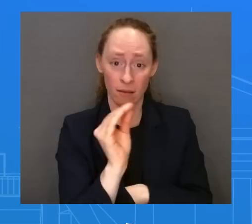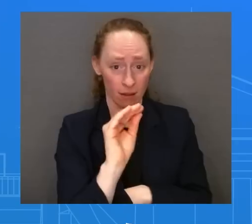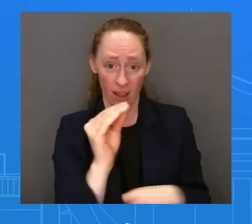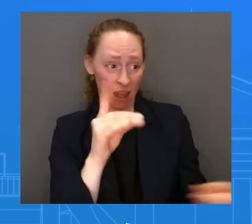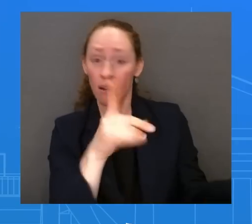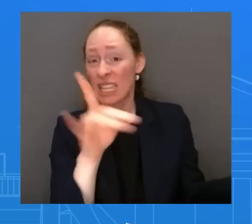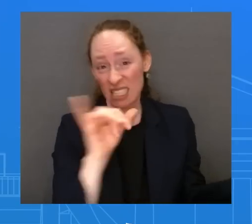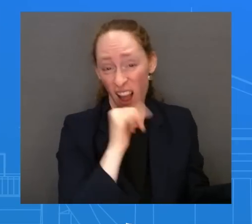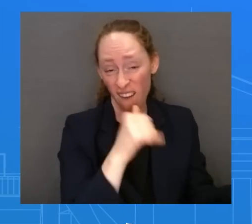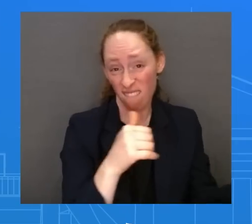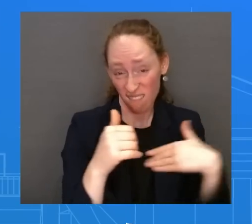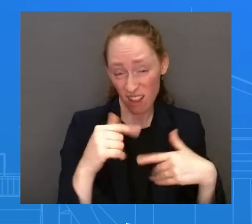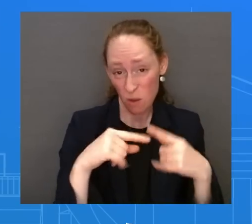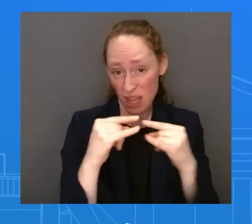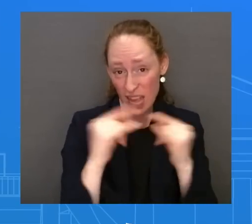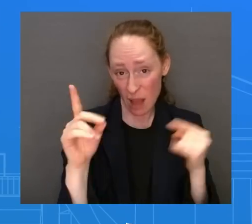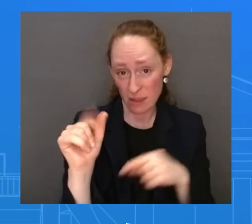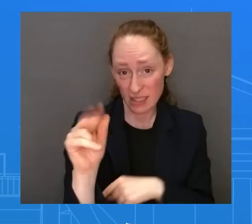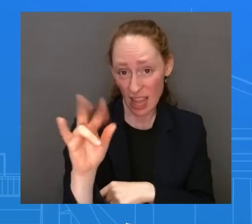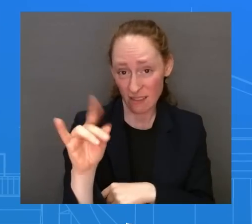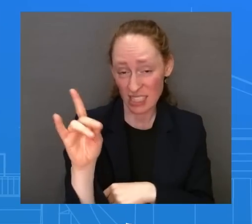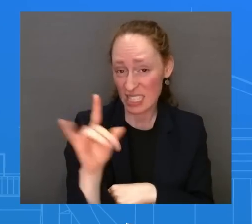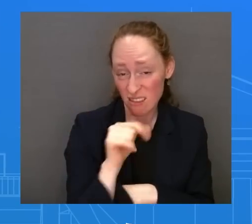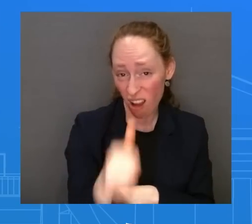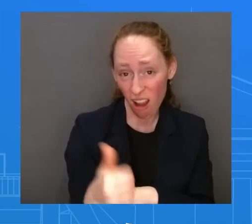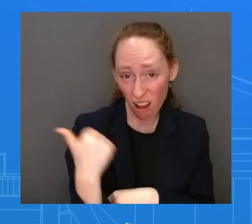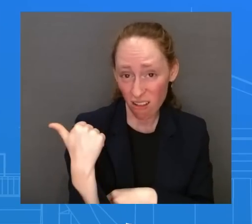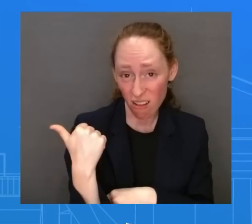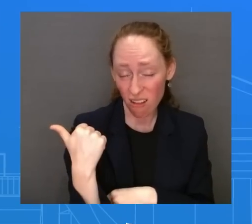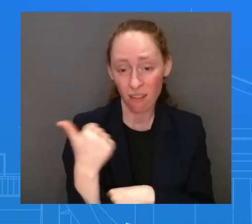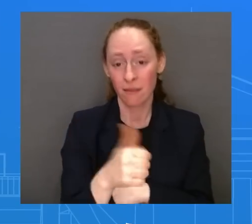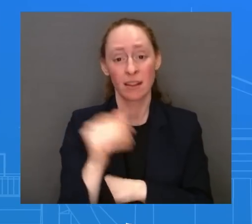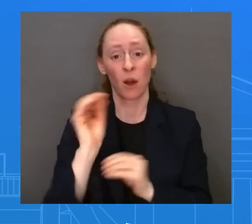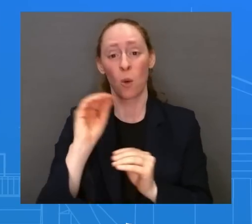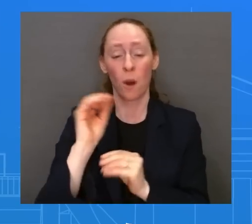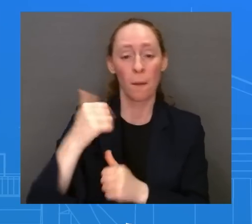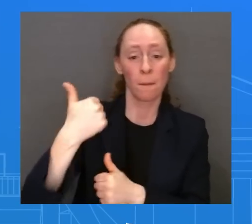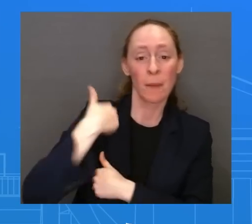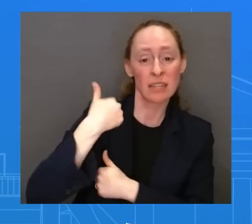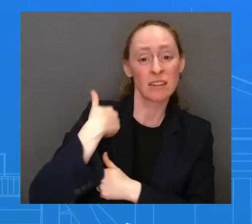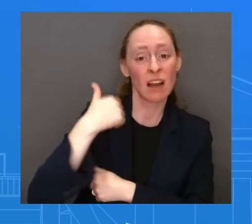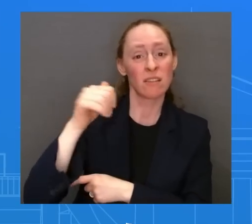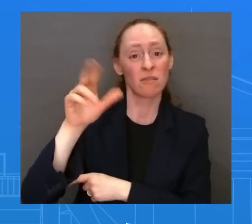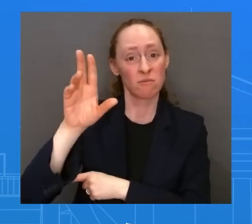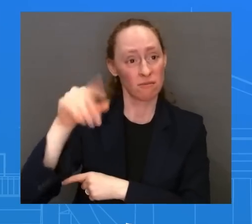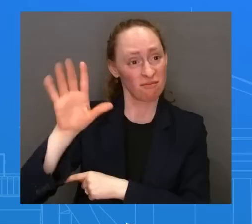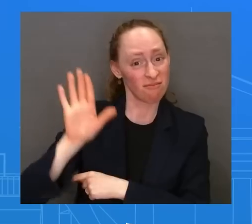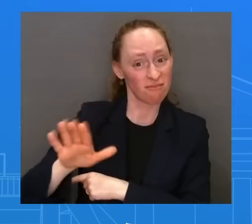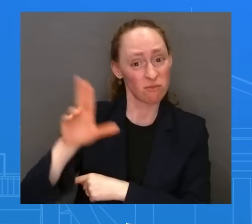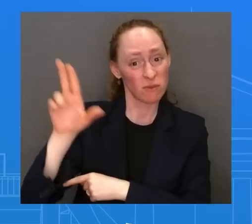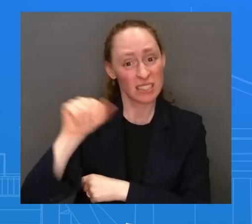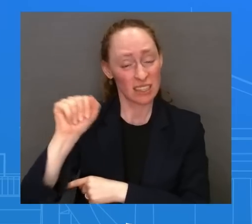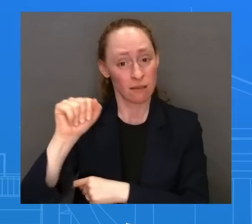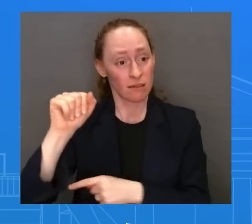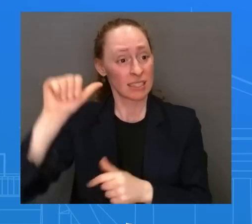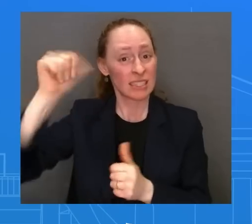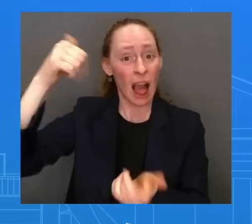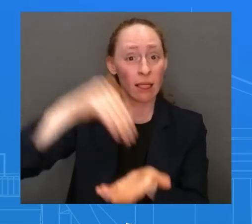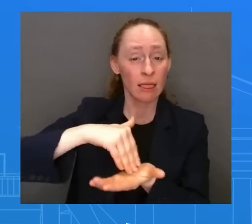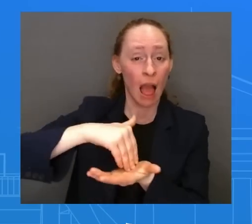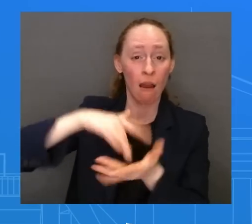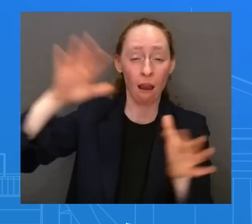and he didn't have an arrangement with the Taliban that they weren't attack our troops he came in with a certain set of circumstances he had no ability